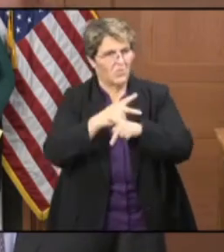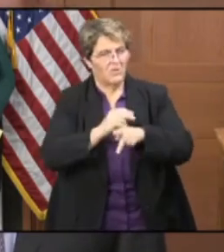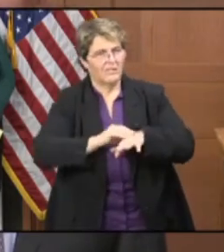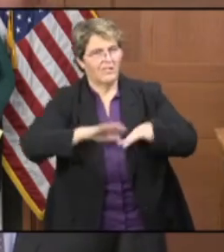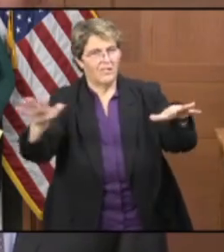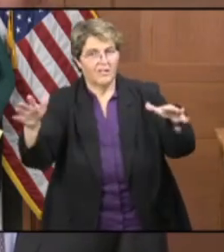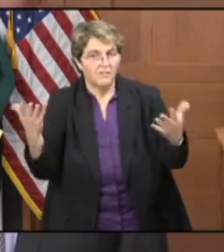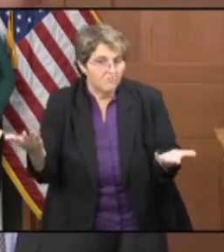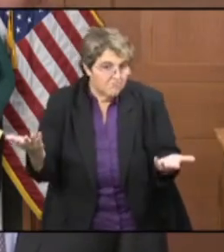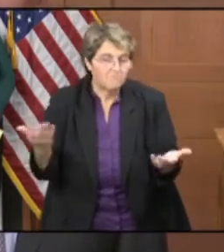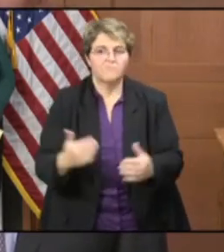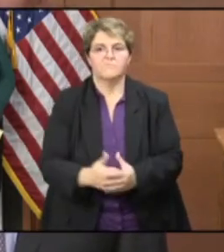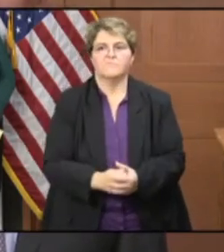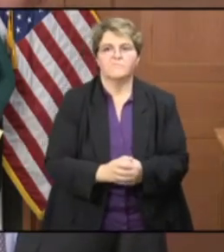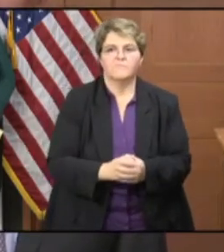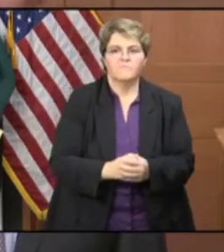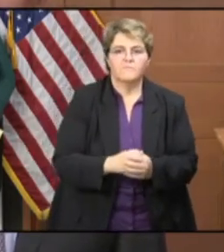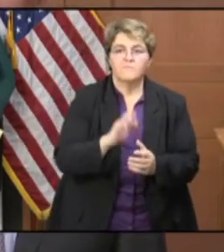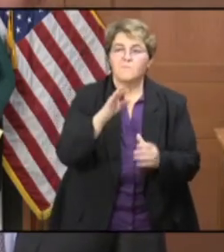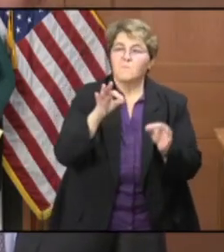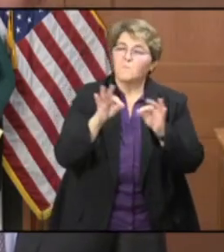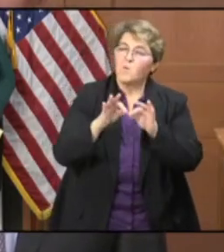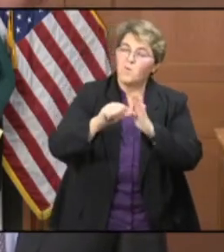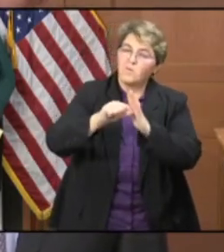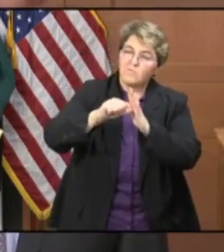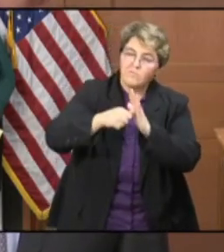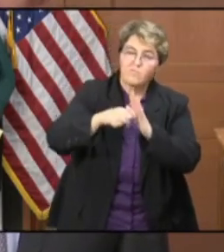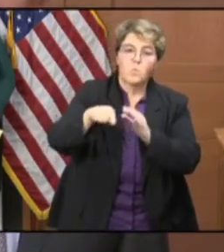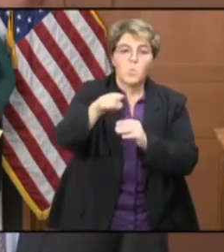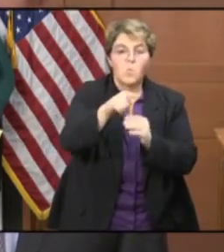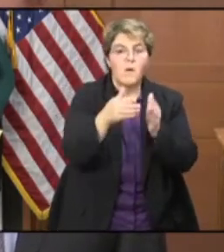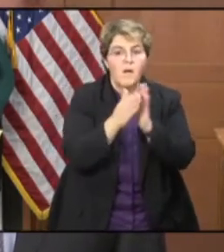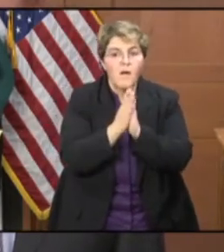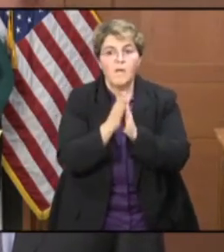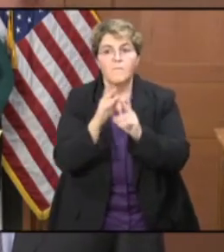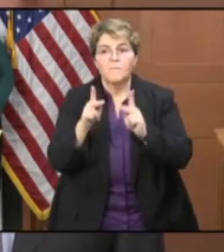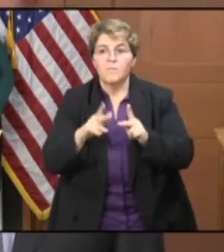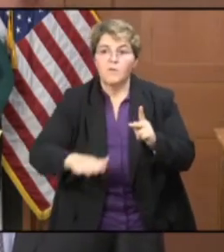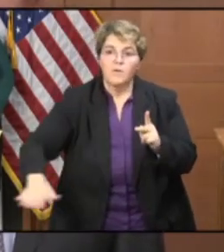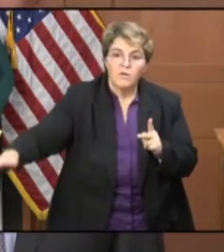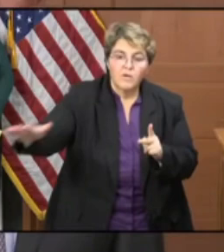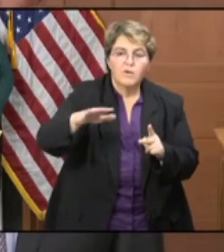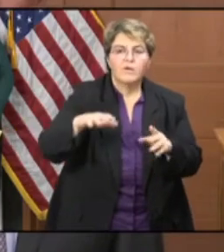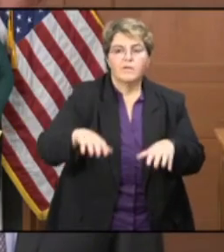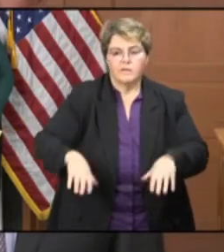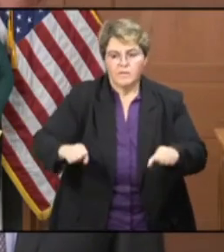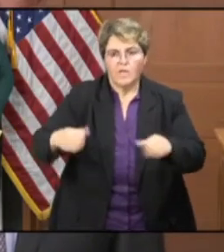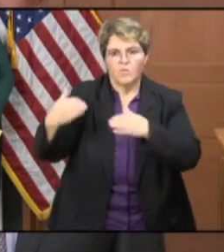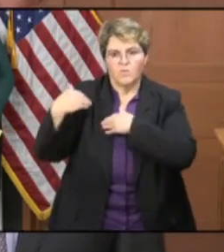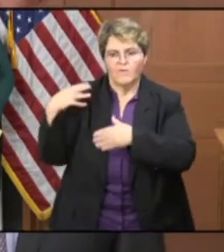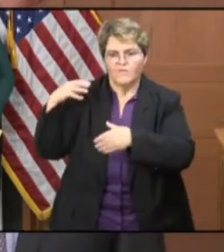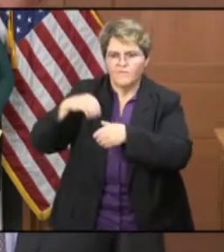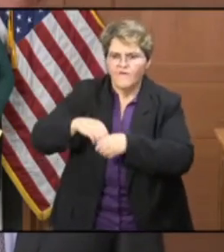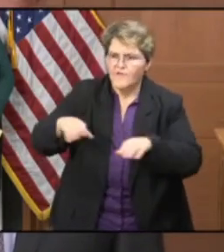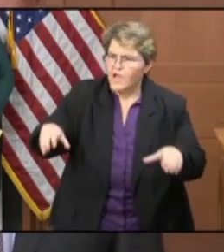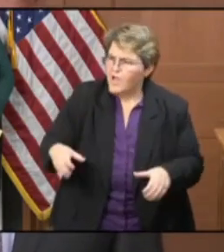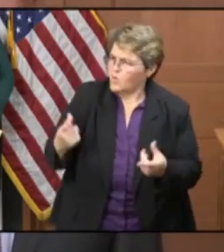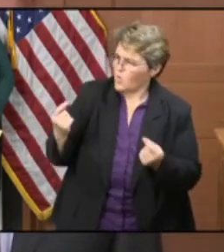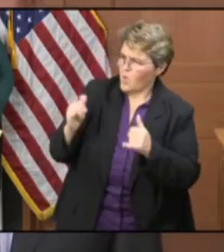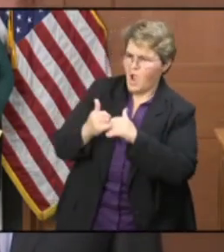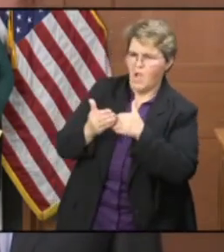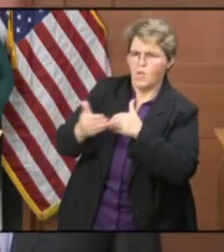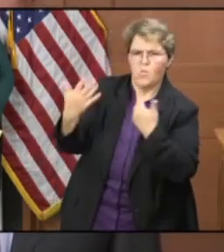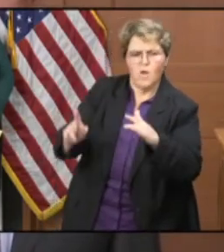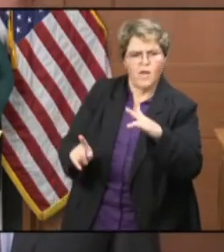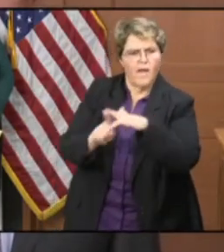most importantly, we just are asking everyone to take action, take consideration to try to prevent any